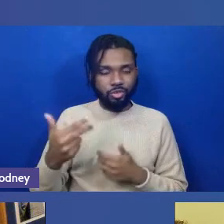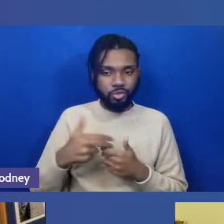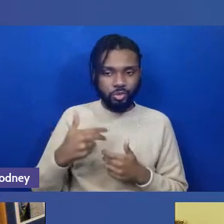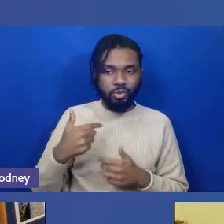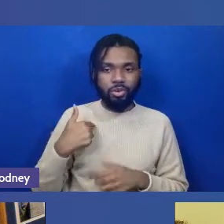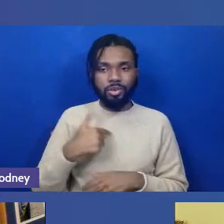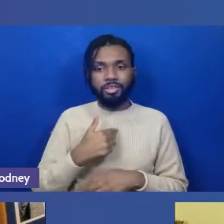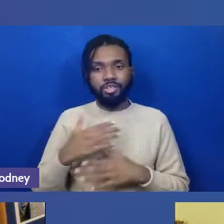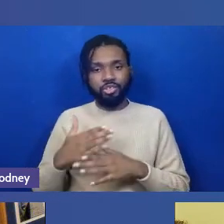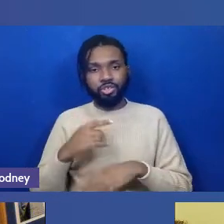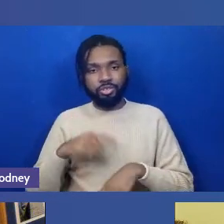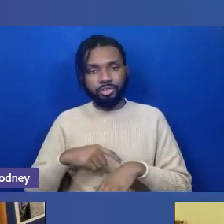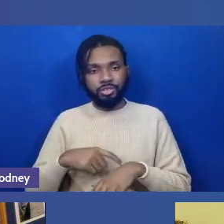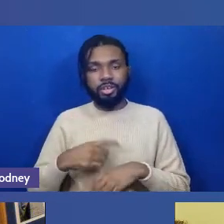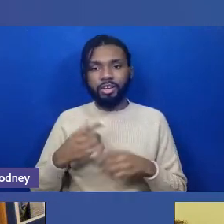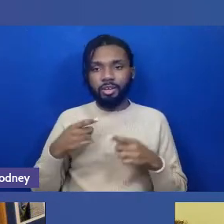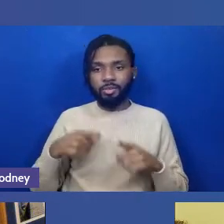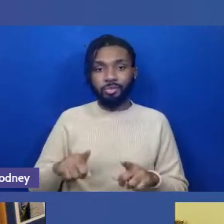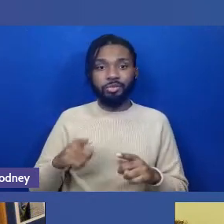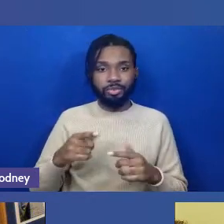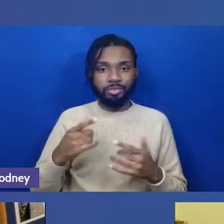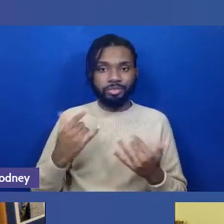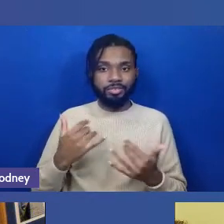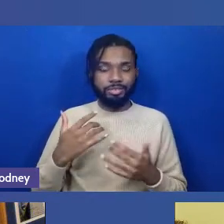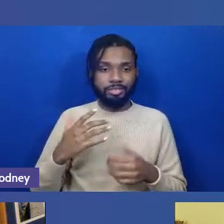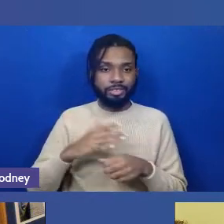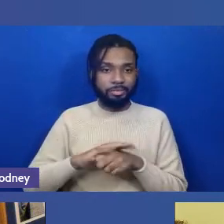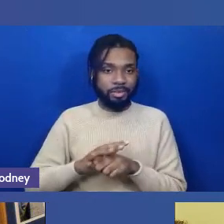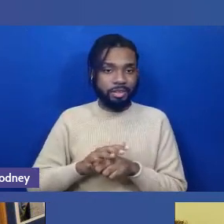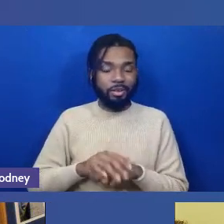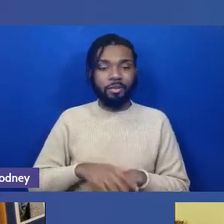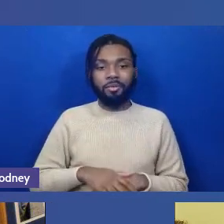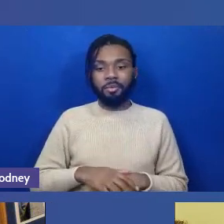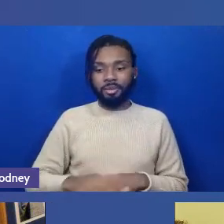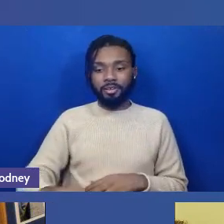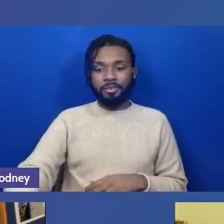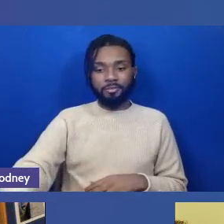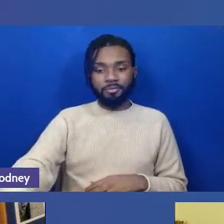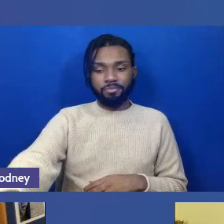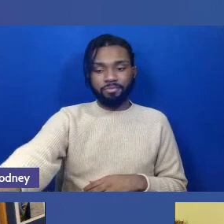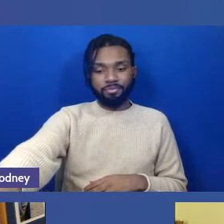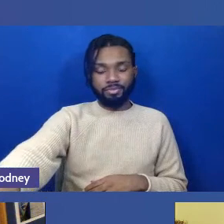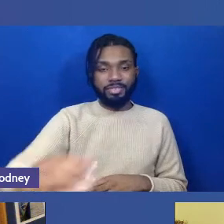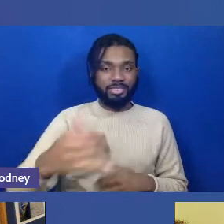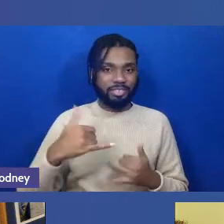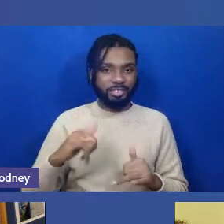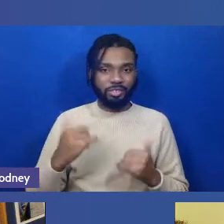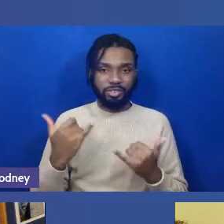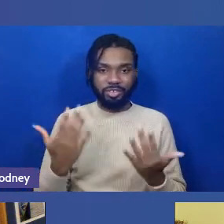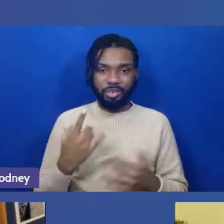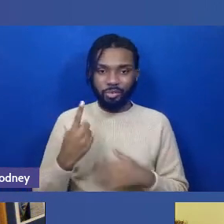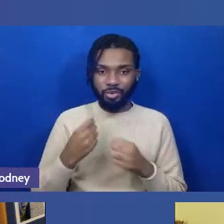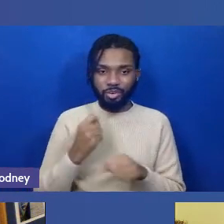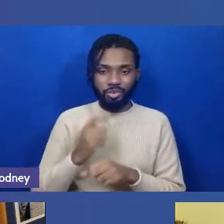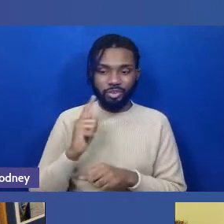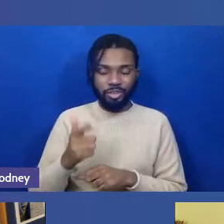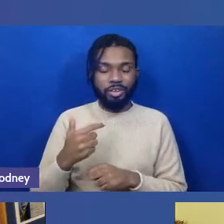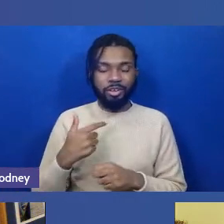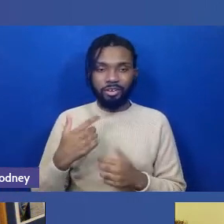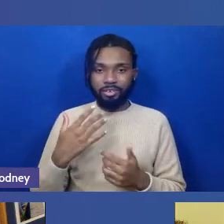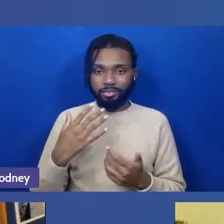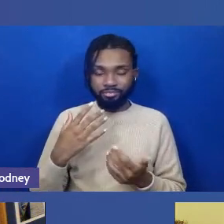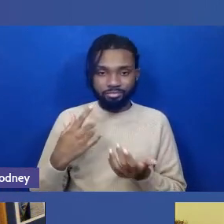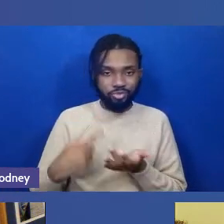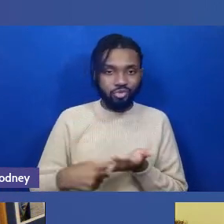time in the middle of this pandemic. We're still in a year later and talking about this topic. I'm thrilled to get all of you in the